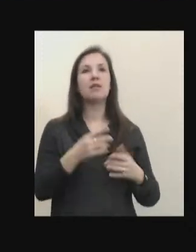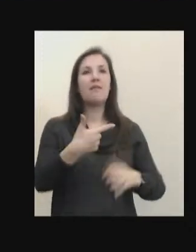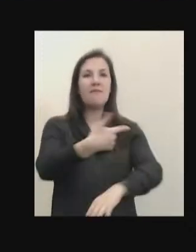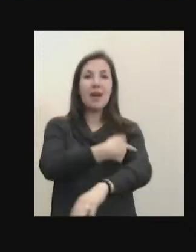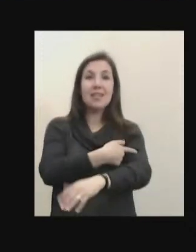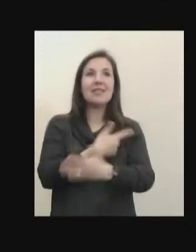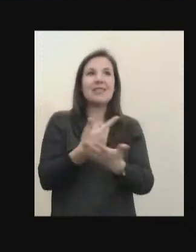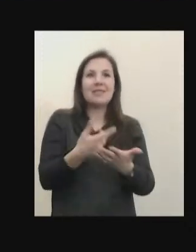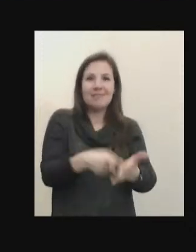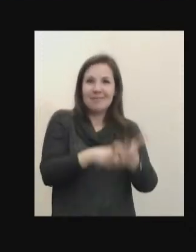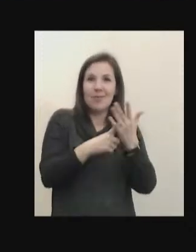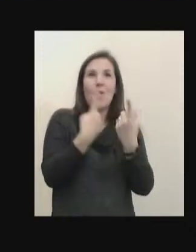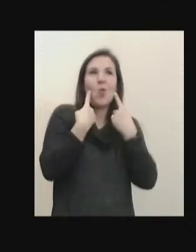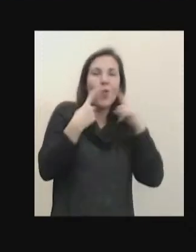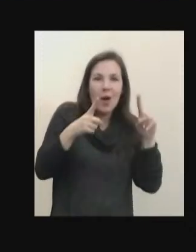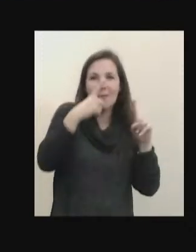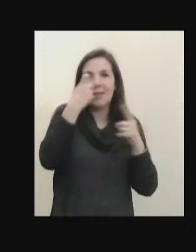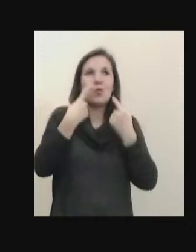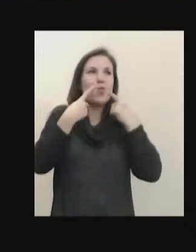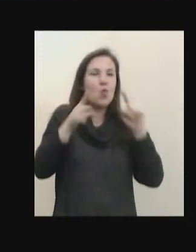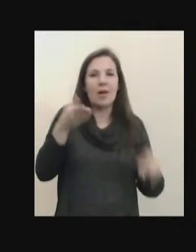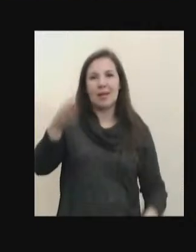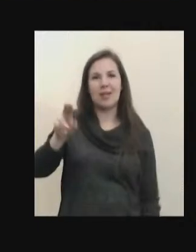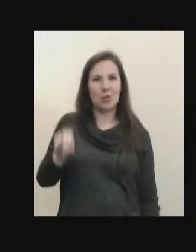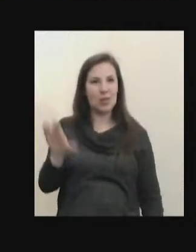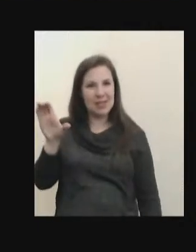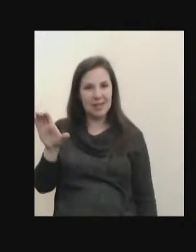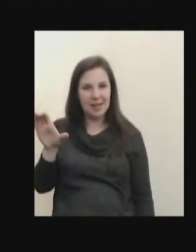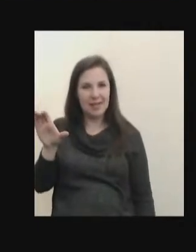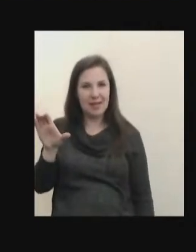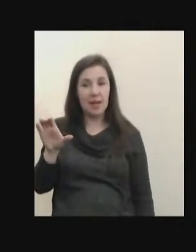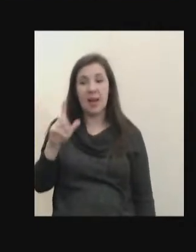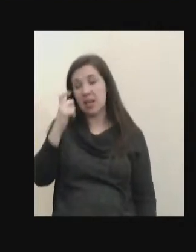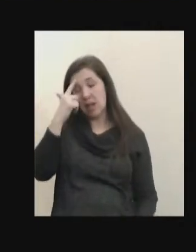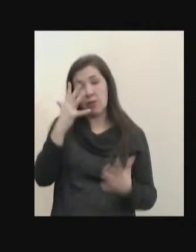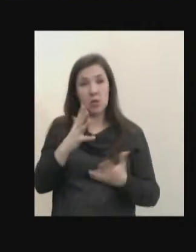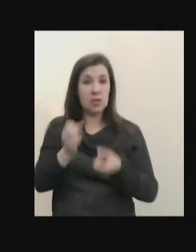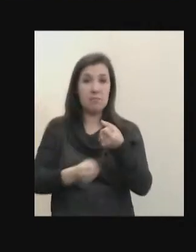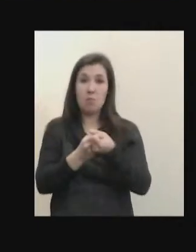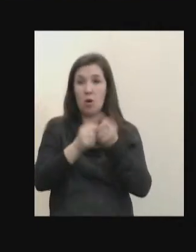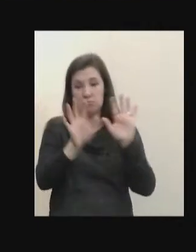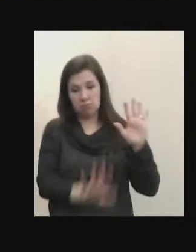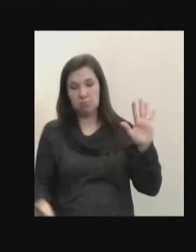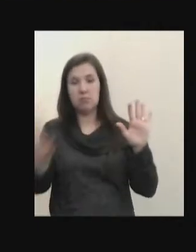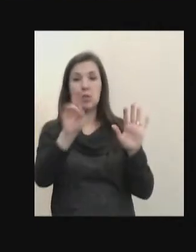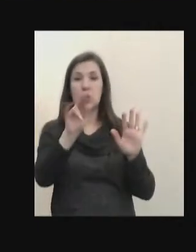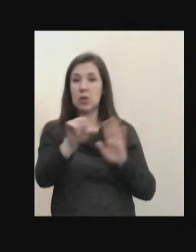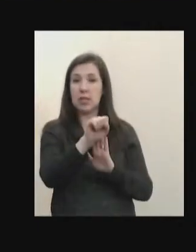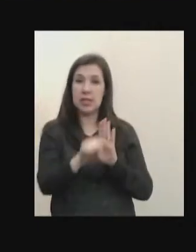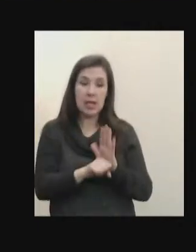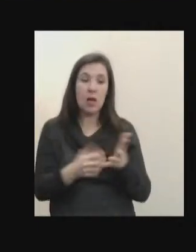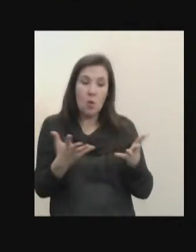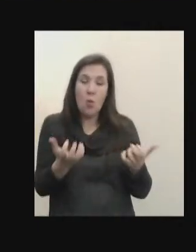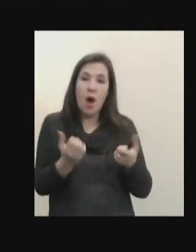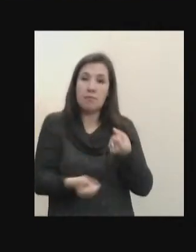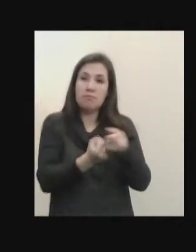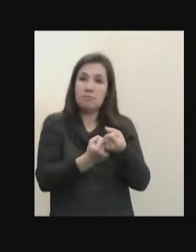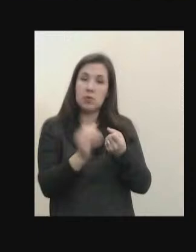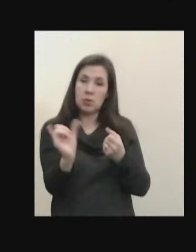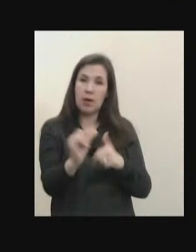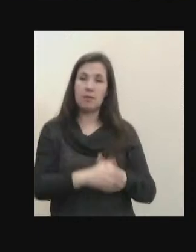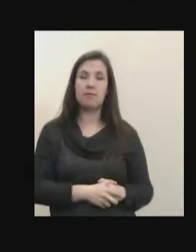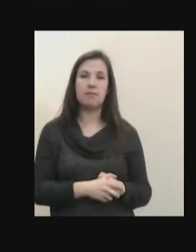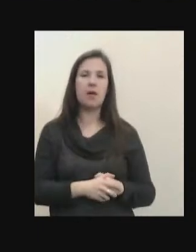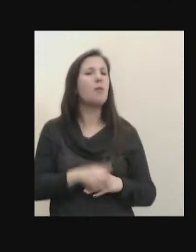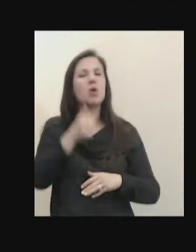City. And the governor is certainly promoting them across New York State, and we want to promote them as well. But we're not forcing